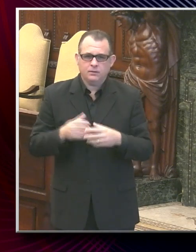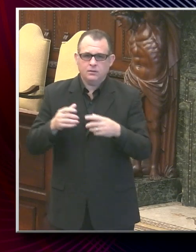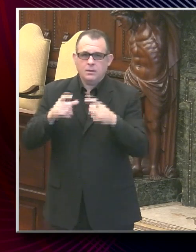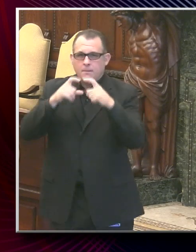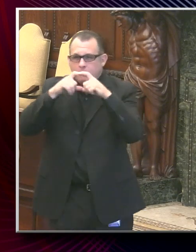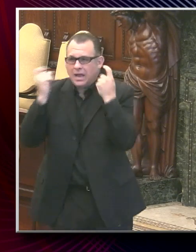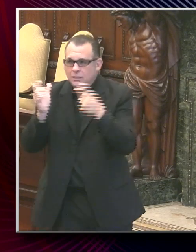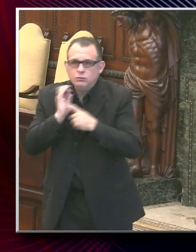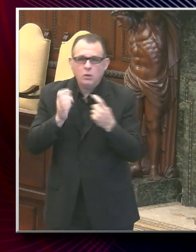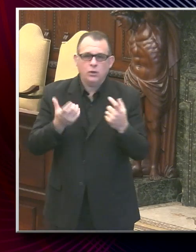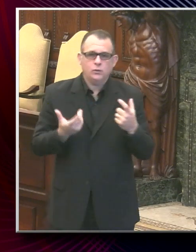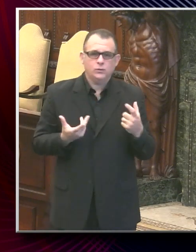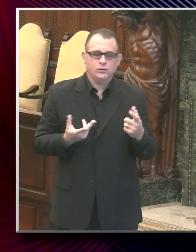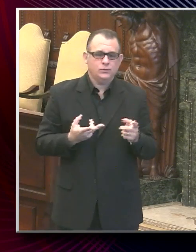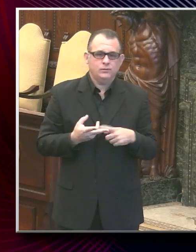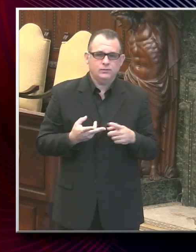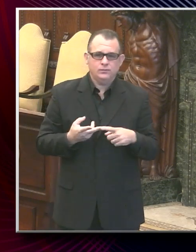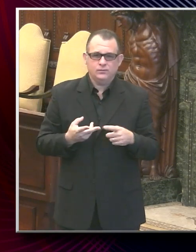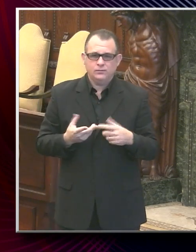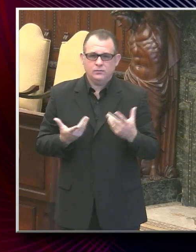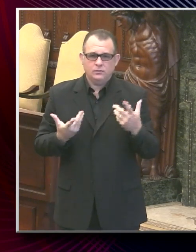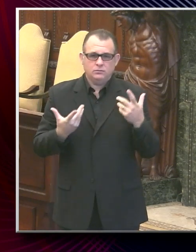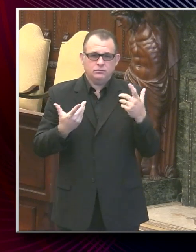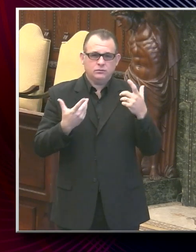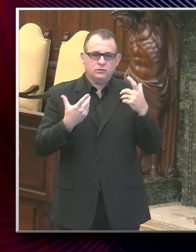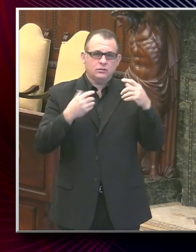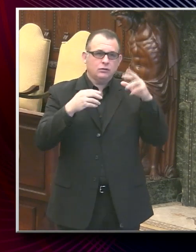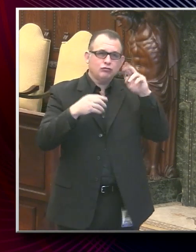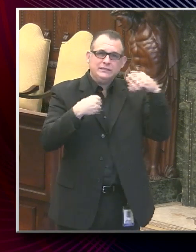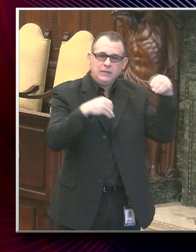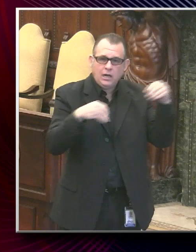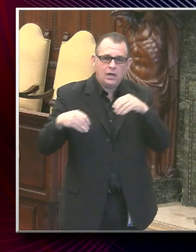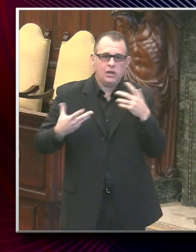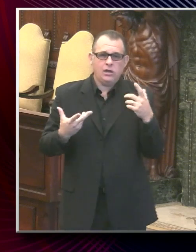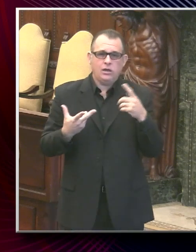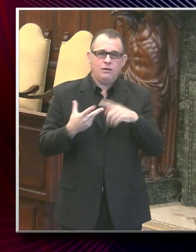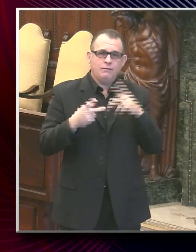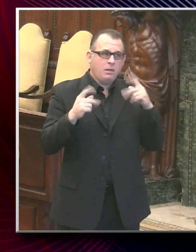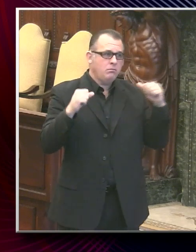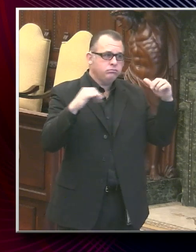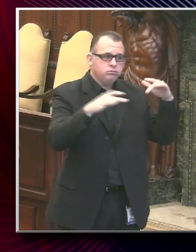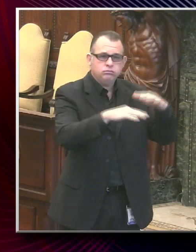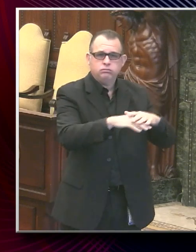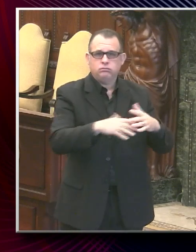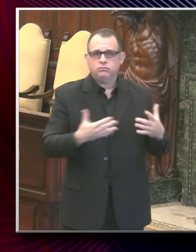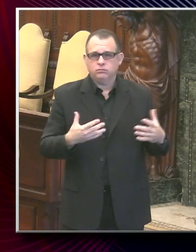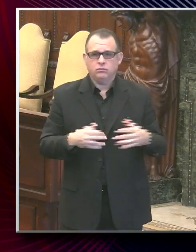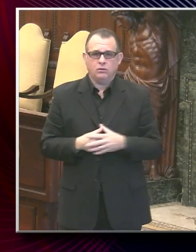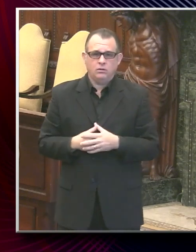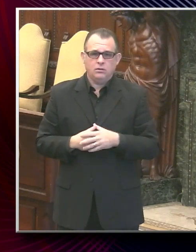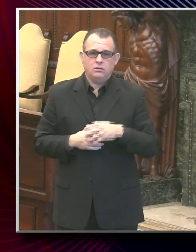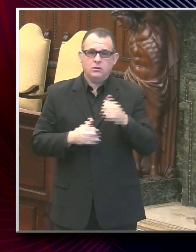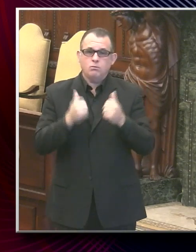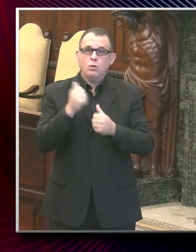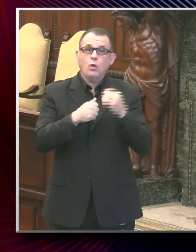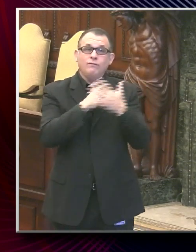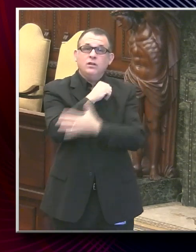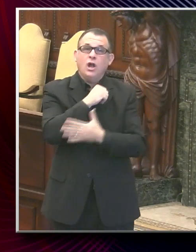when it comes to not only retail, but also large gatherings. Around the country, you've had